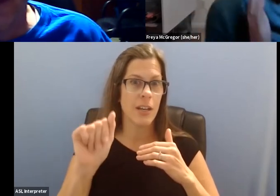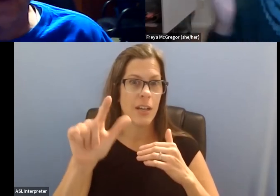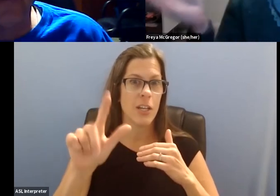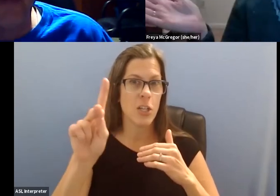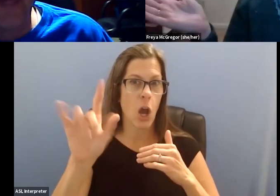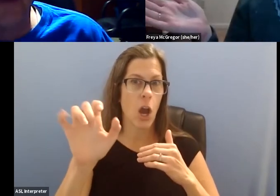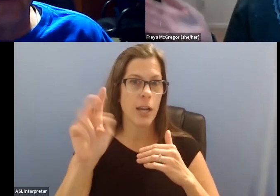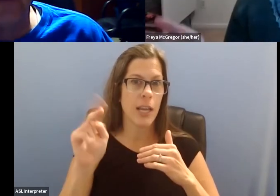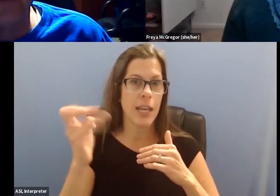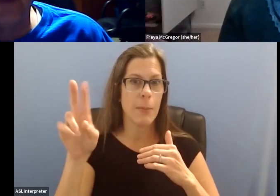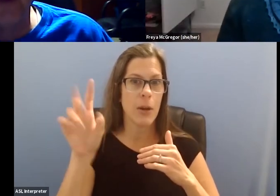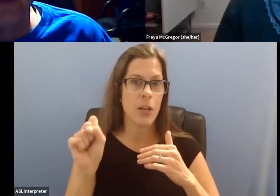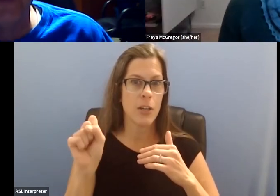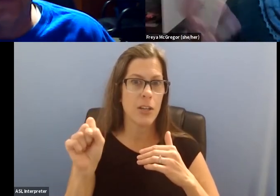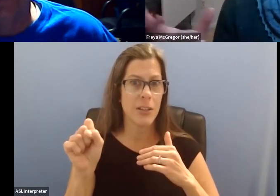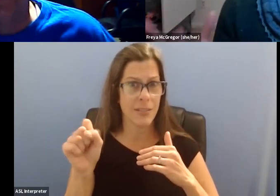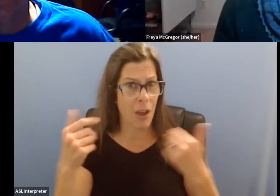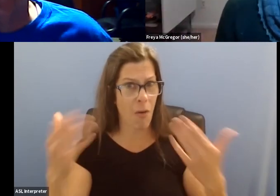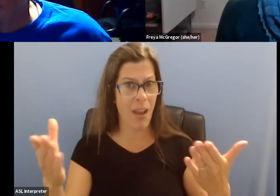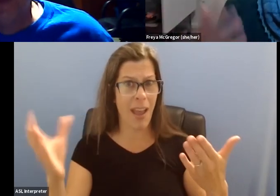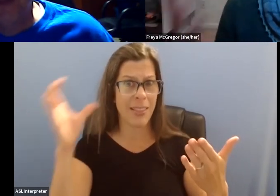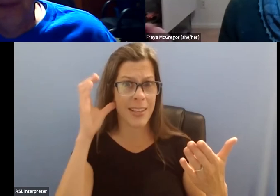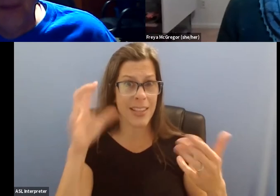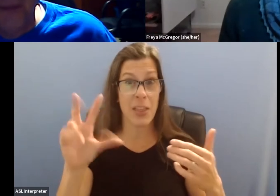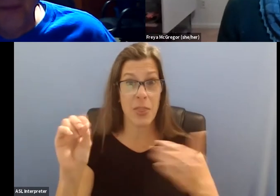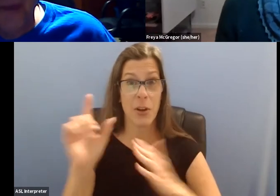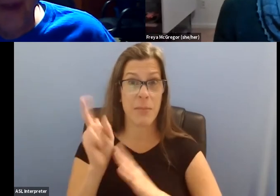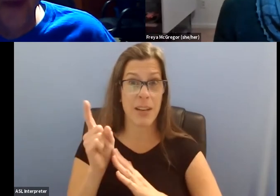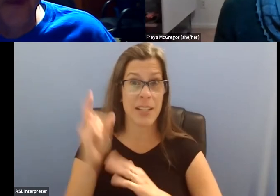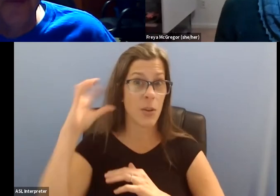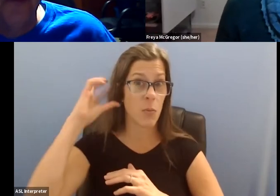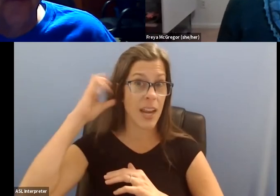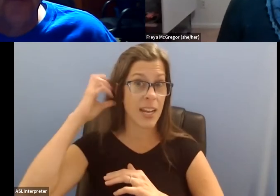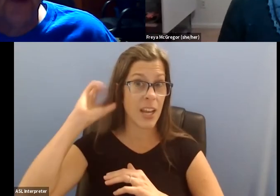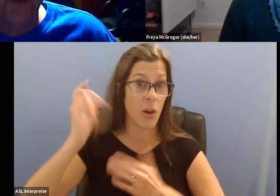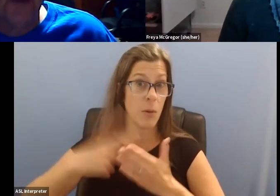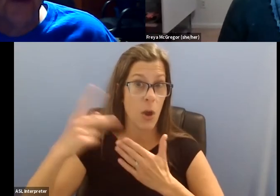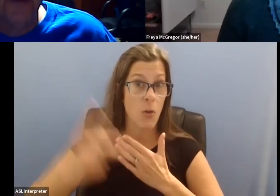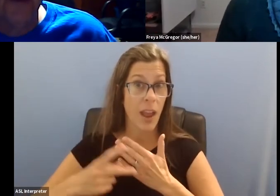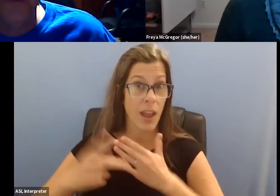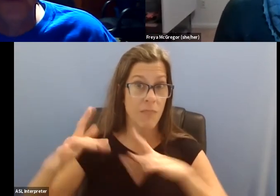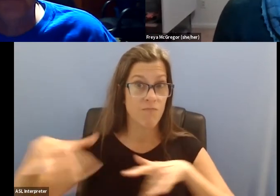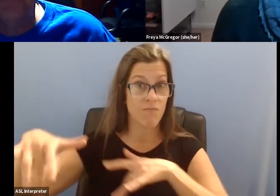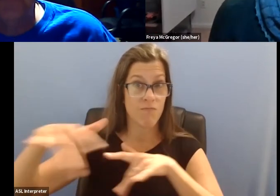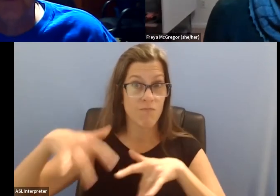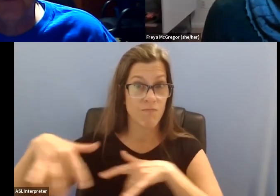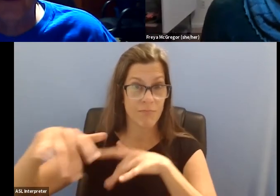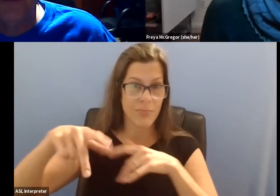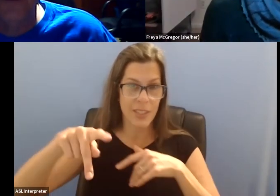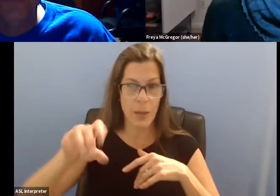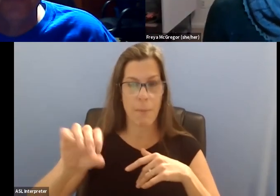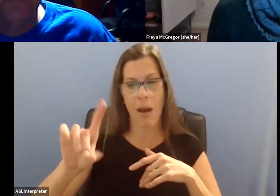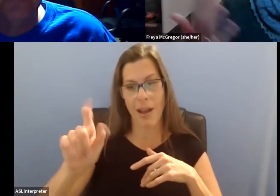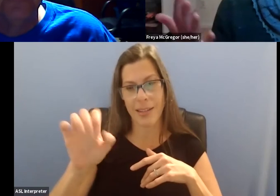So you should totally listen to talking birds. It's like a 30 minute, it's a radio show and podcast about birds and conservation. And yeah, the audio postcards, I really